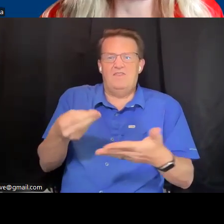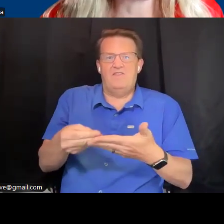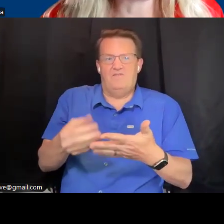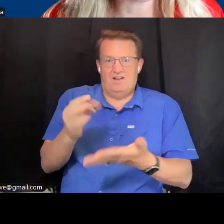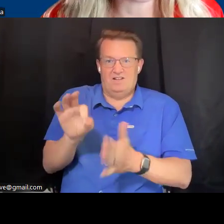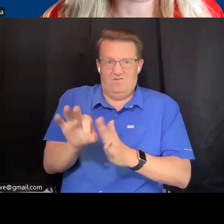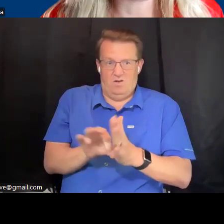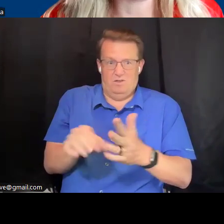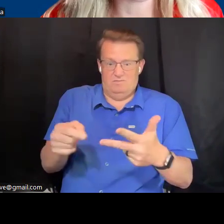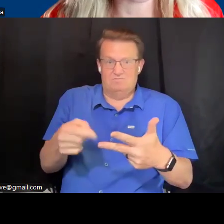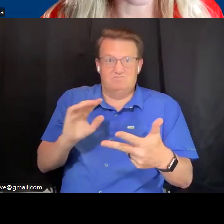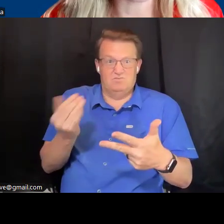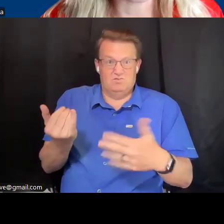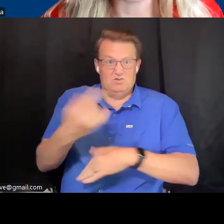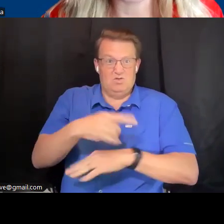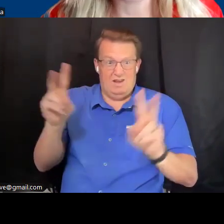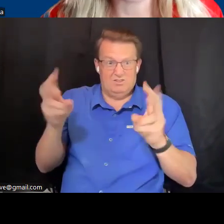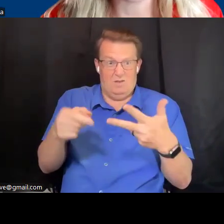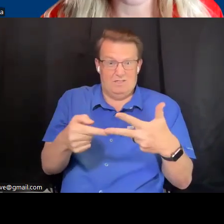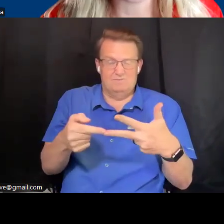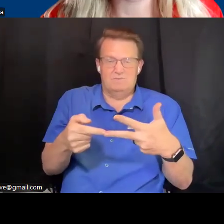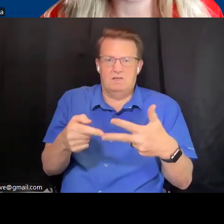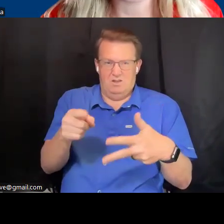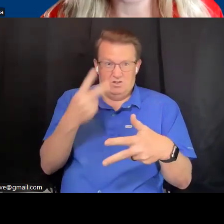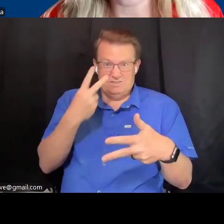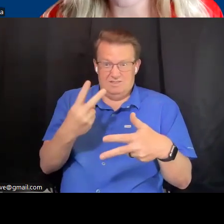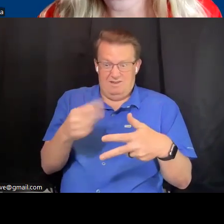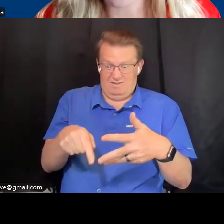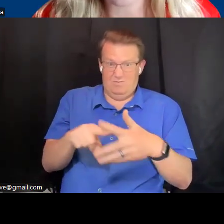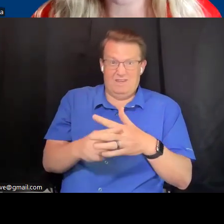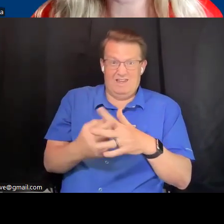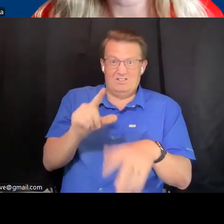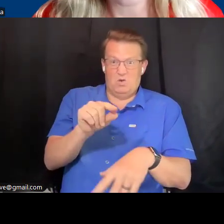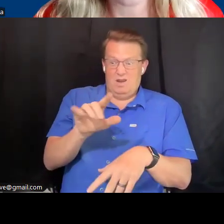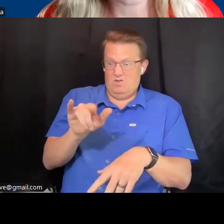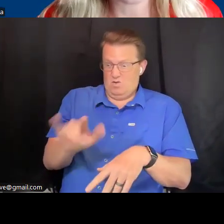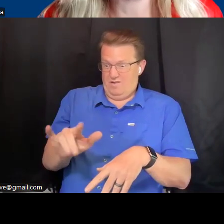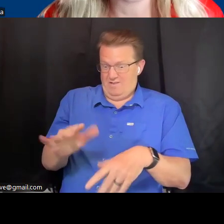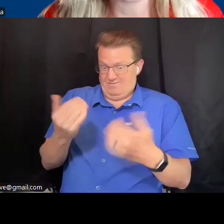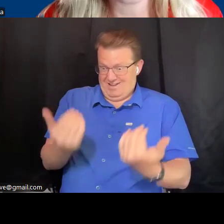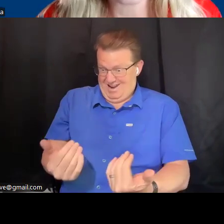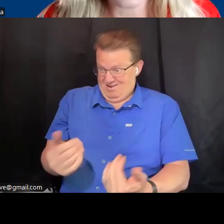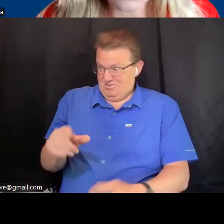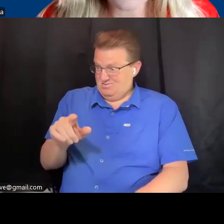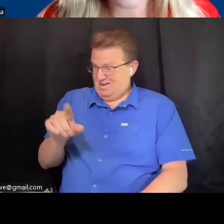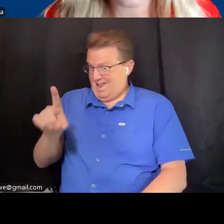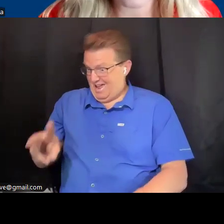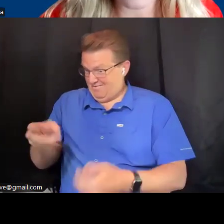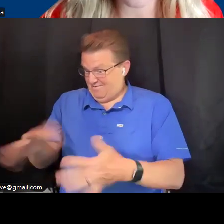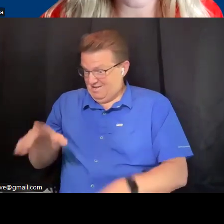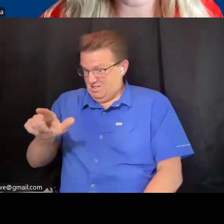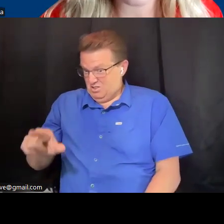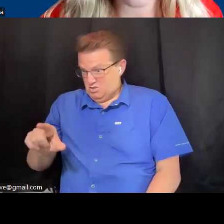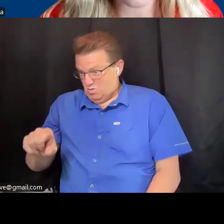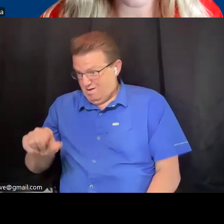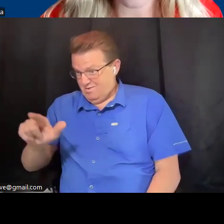You can see that this work began in 2025, and here we are halfway through 2026, continuing the engagement